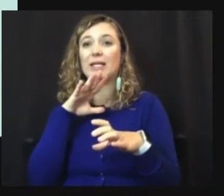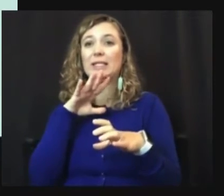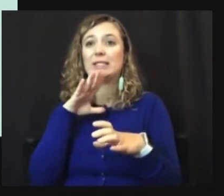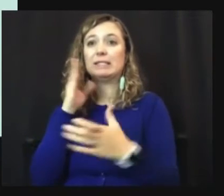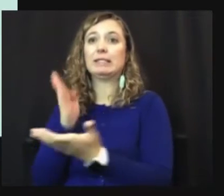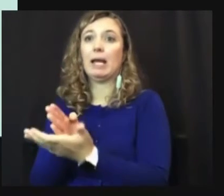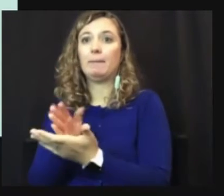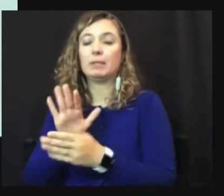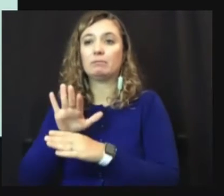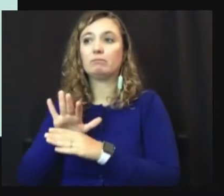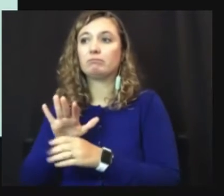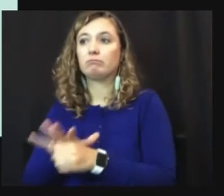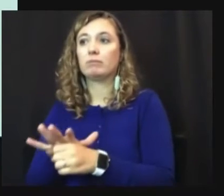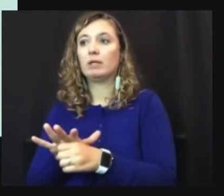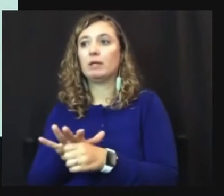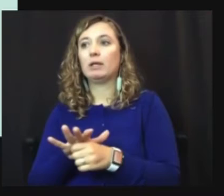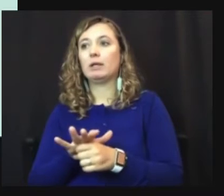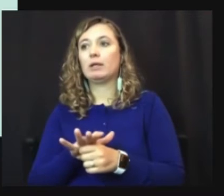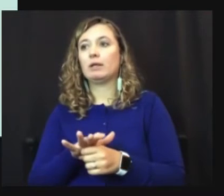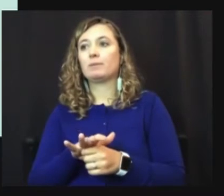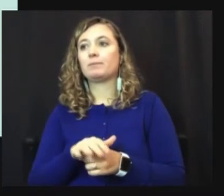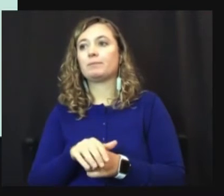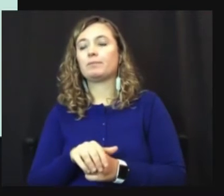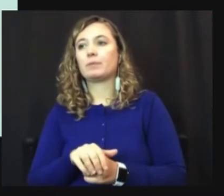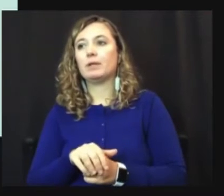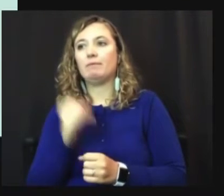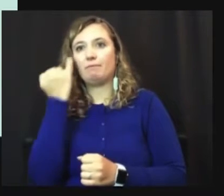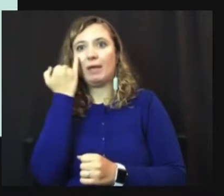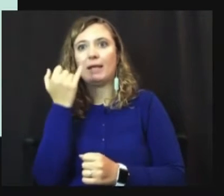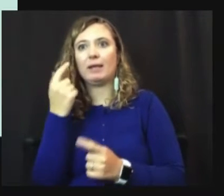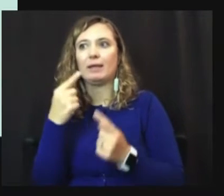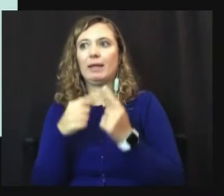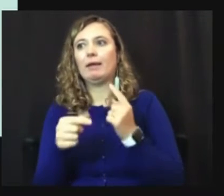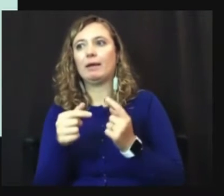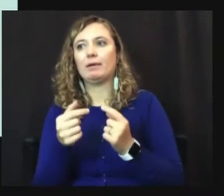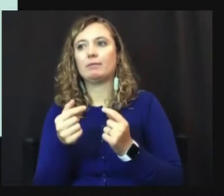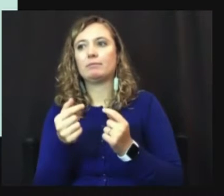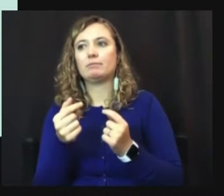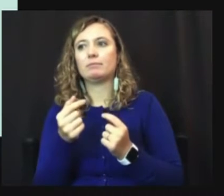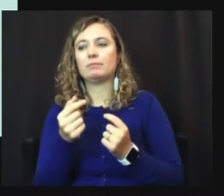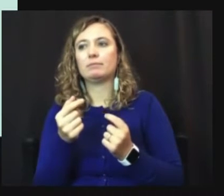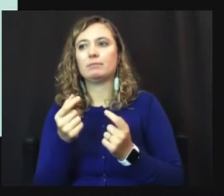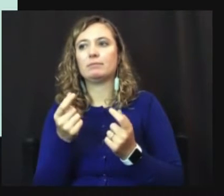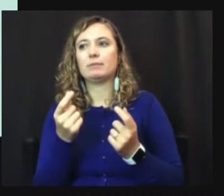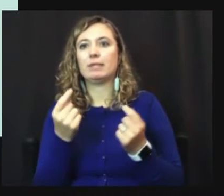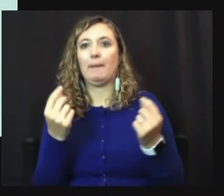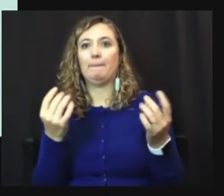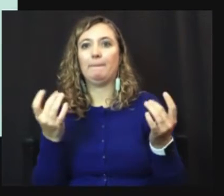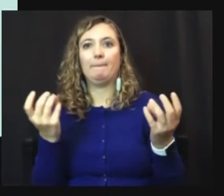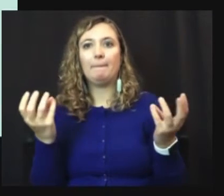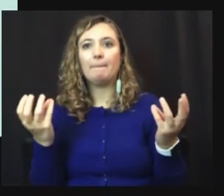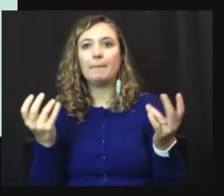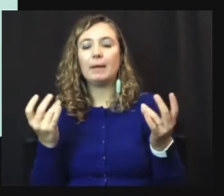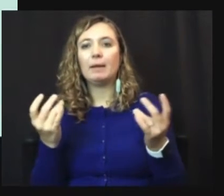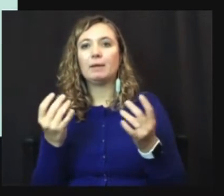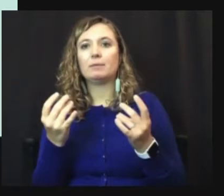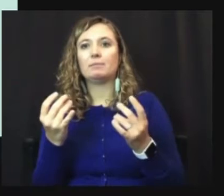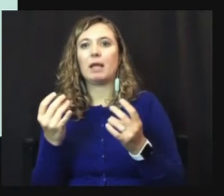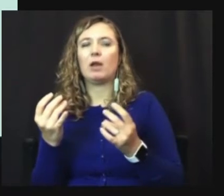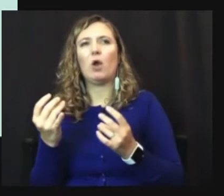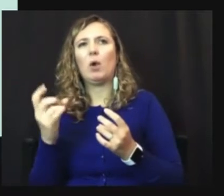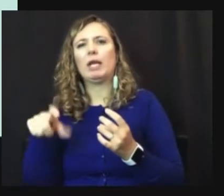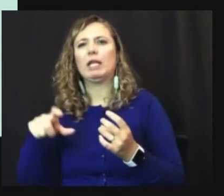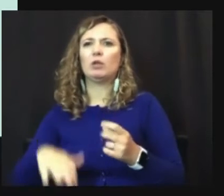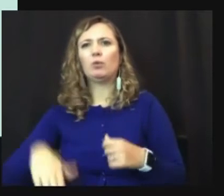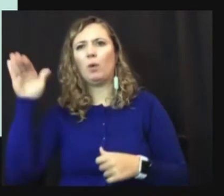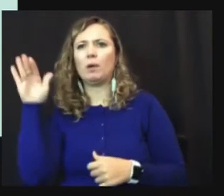fingers because it's weird and I need to grow out of it, as many told me, I still